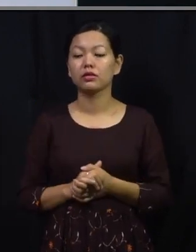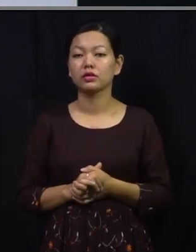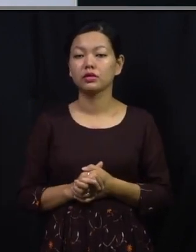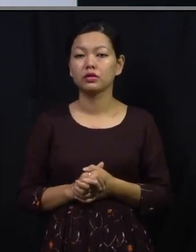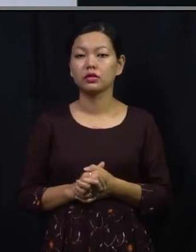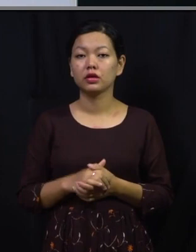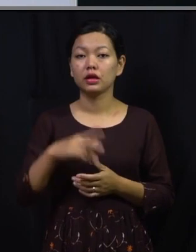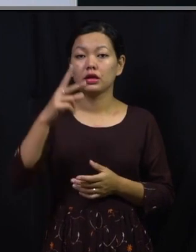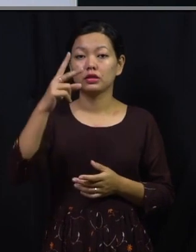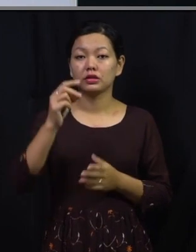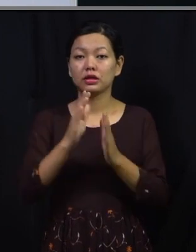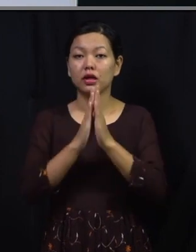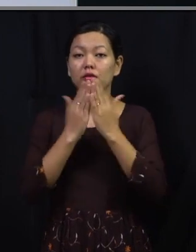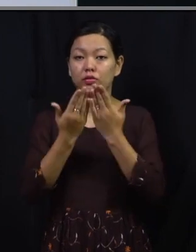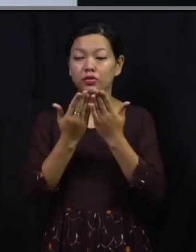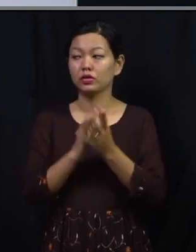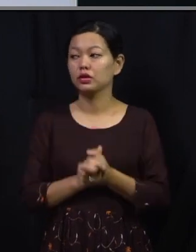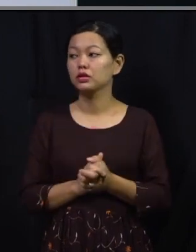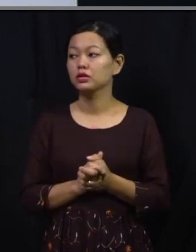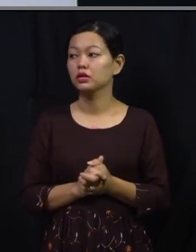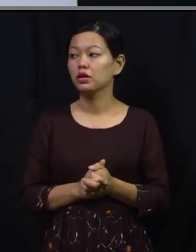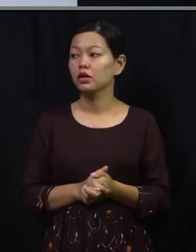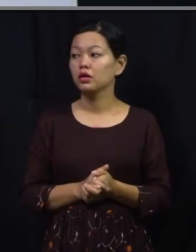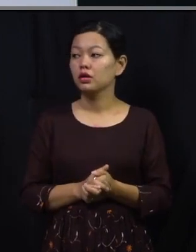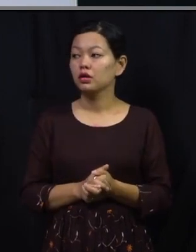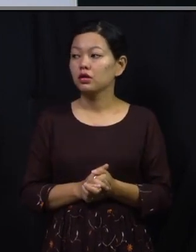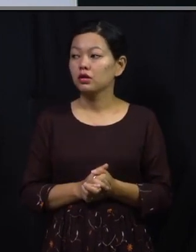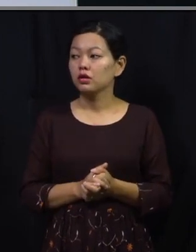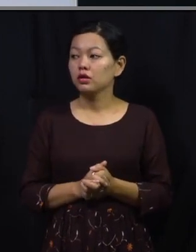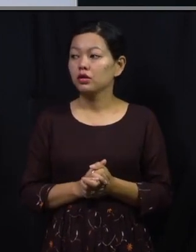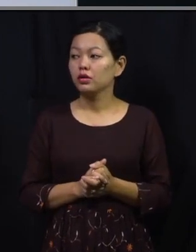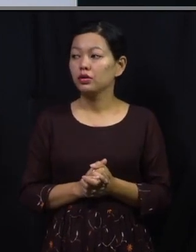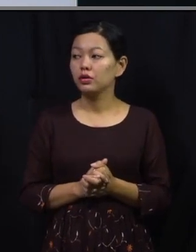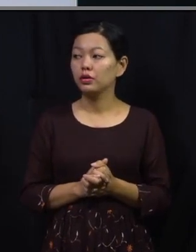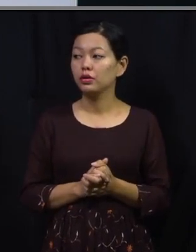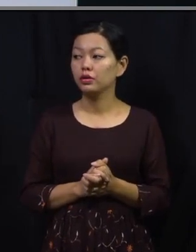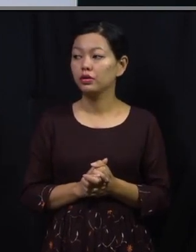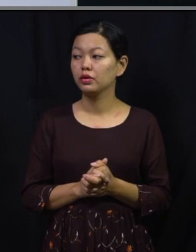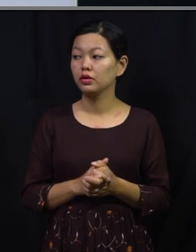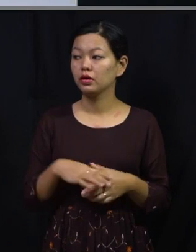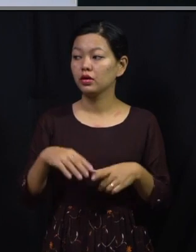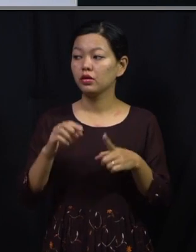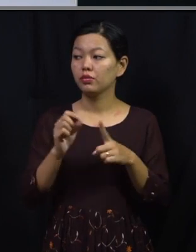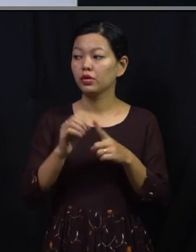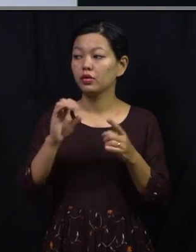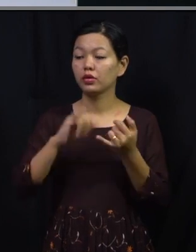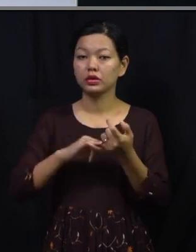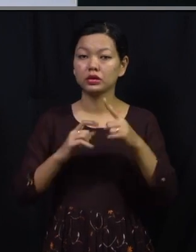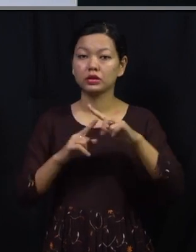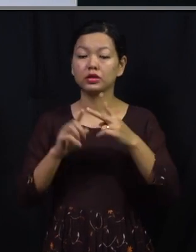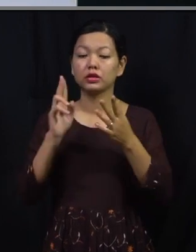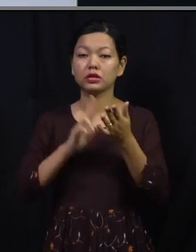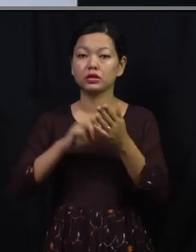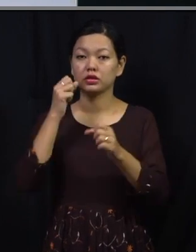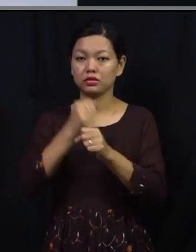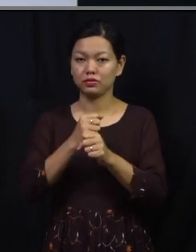we maintain is ledger. We post the transaction recorded in the journal,